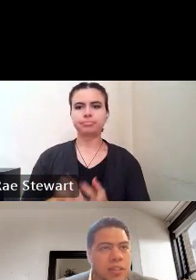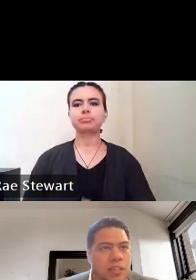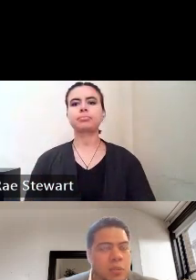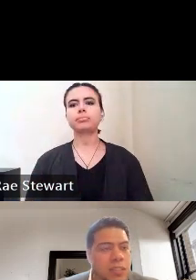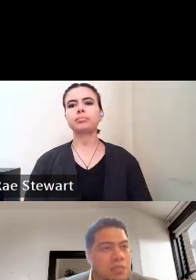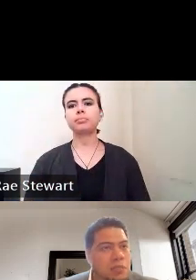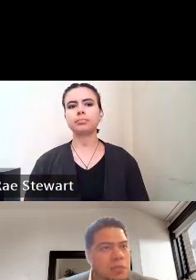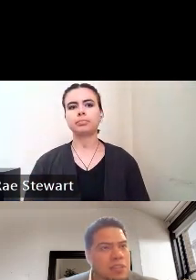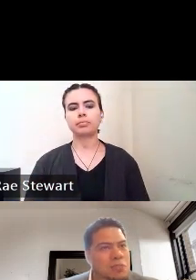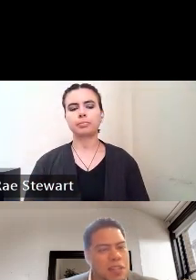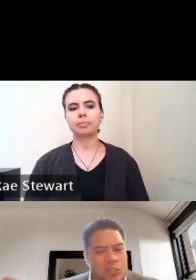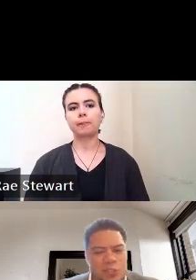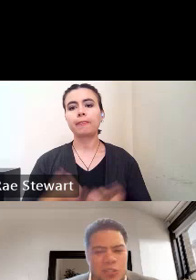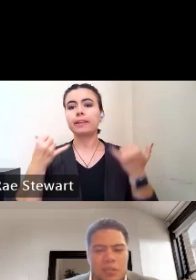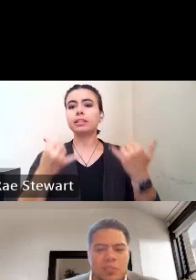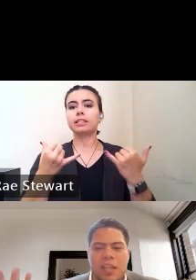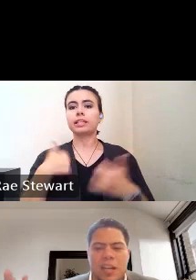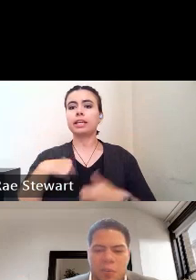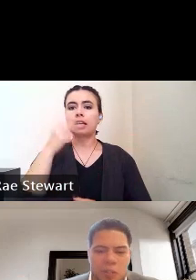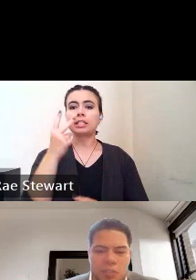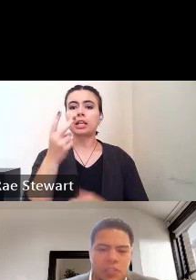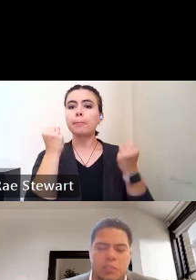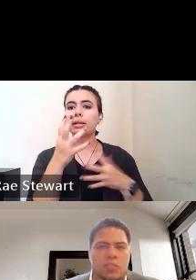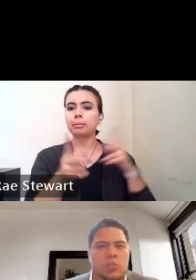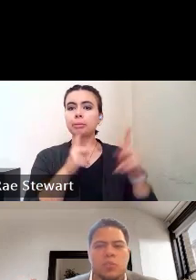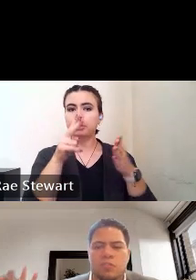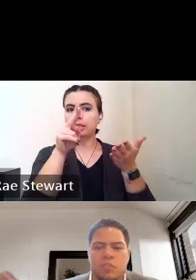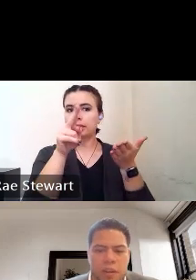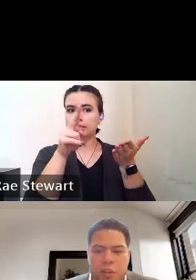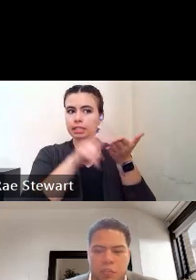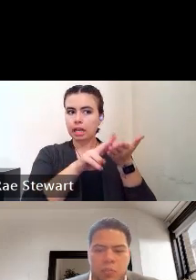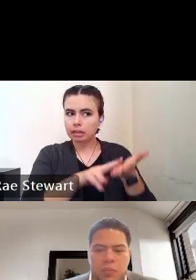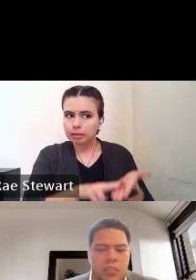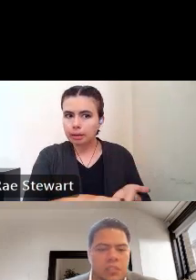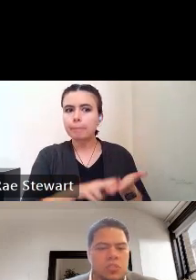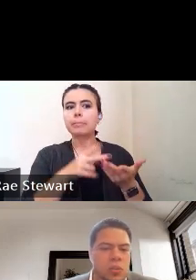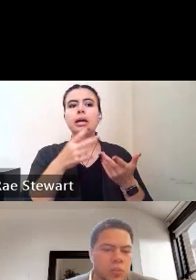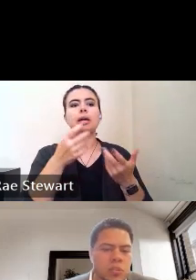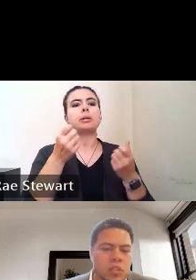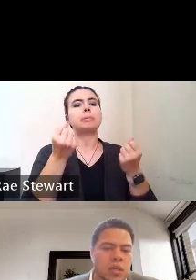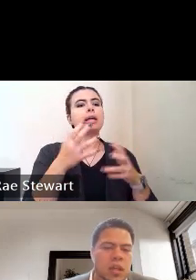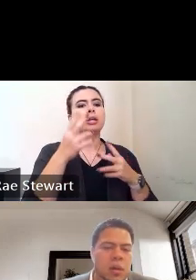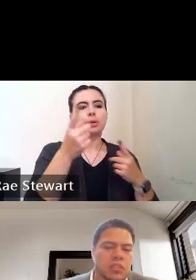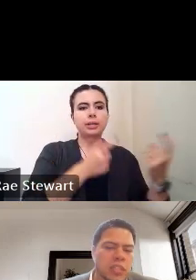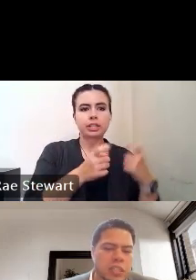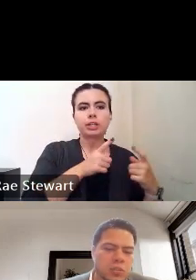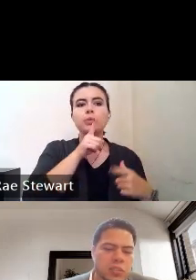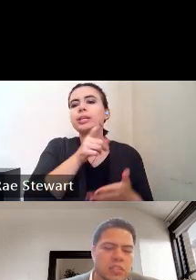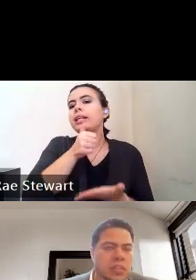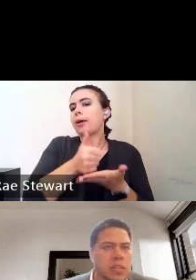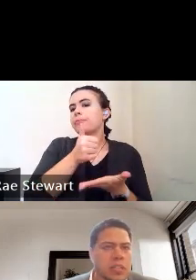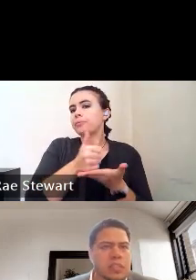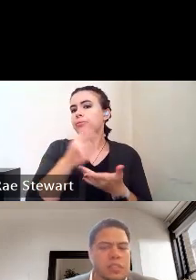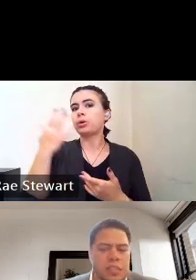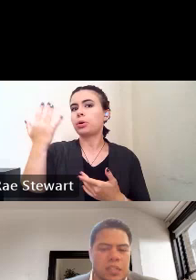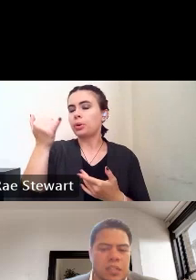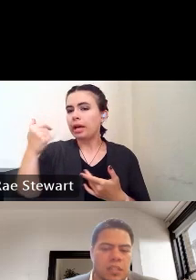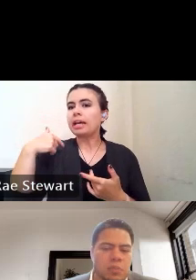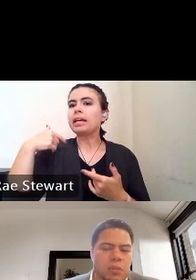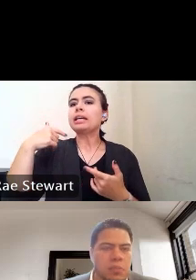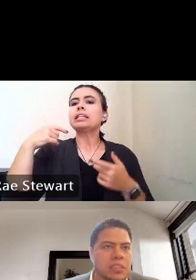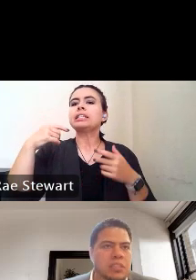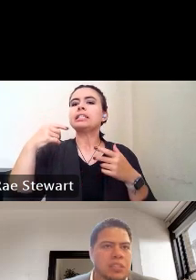I saw that there was a lot of folks that registered, and there was a lot of questions in advance, which are very helpful because it shows how much interest there is